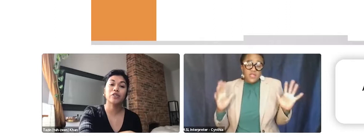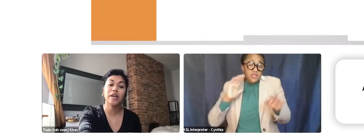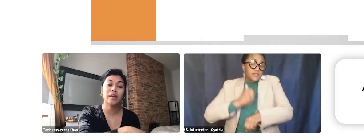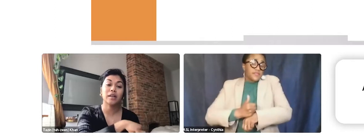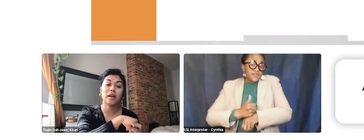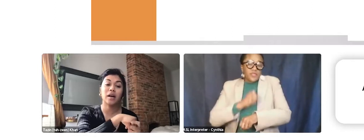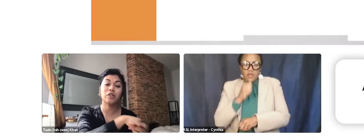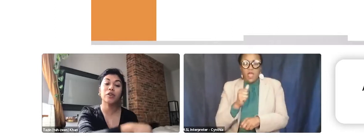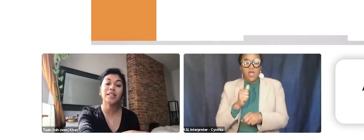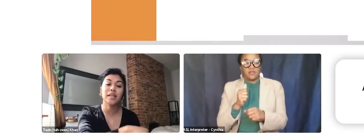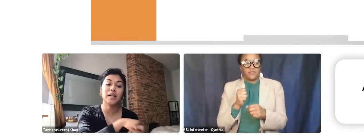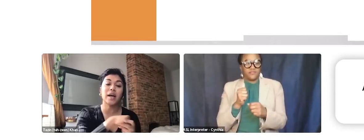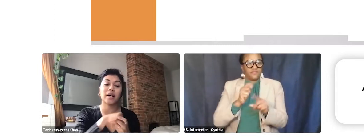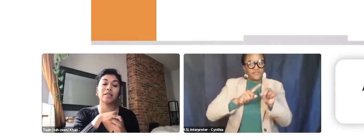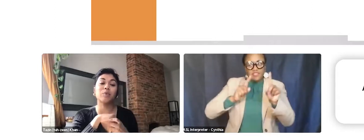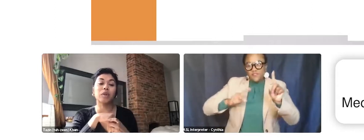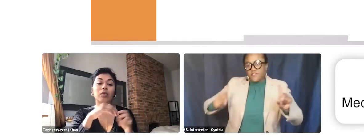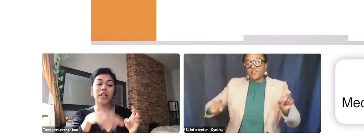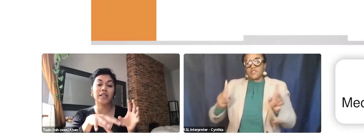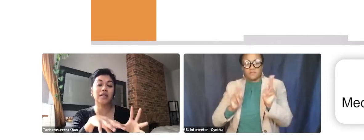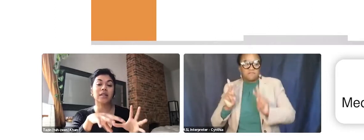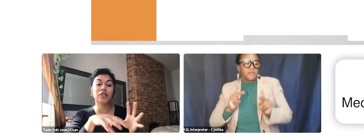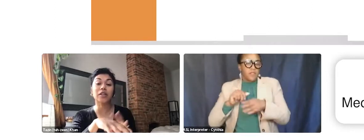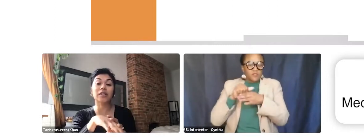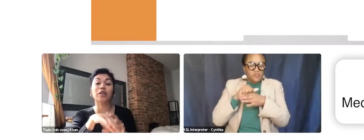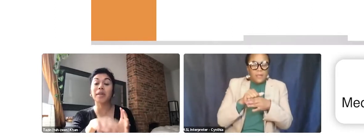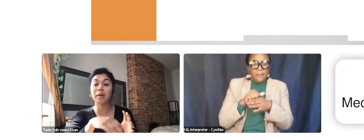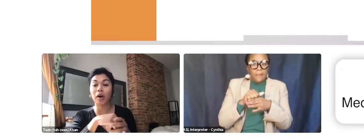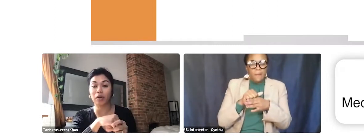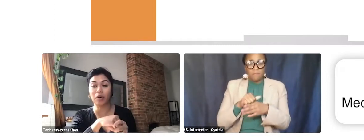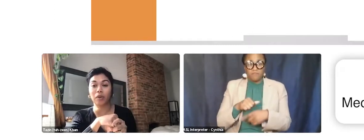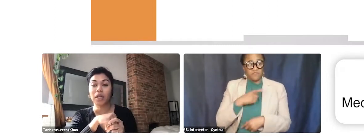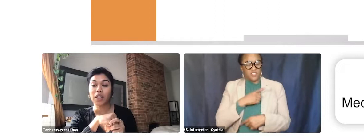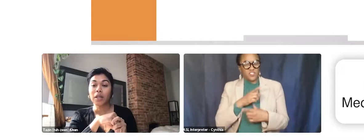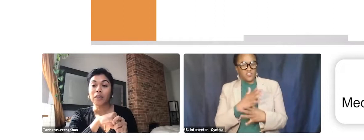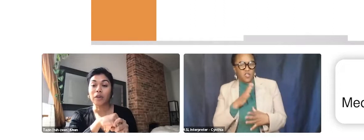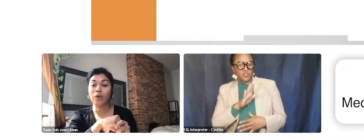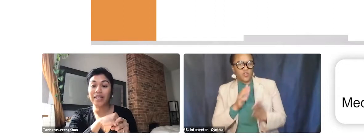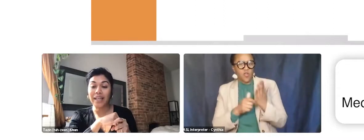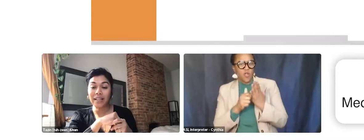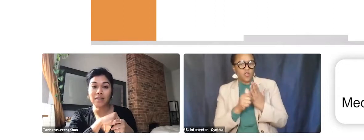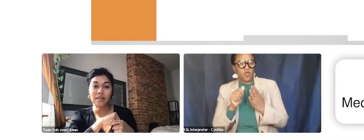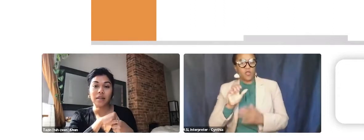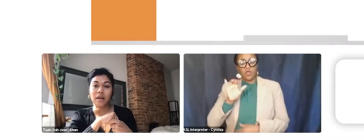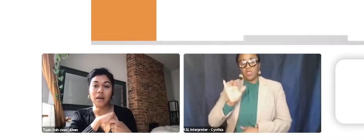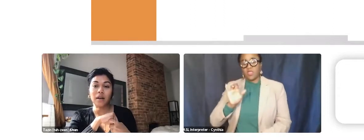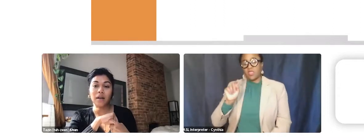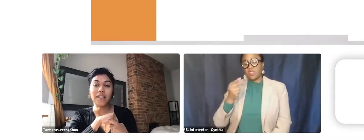non-diverse training data, as Buolamwini shares in her Medium article, The Coded